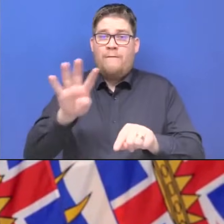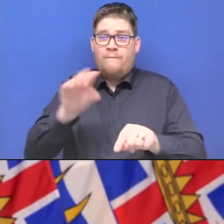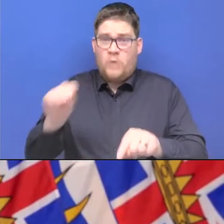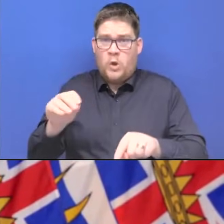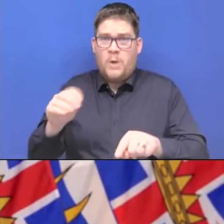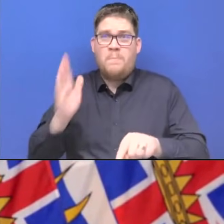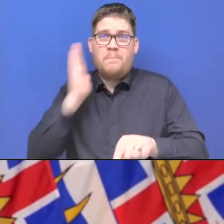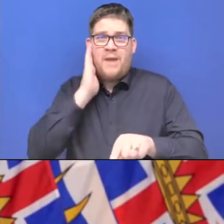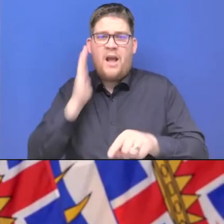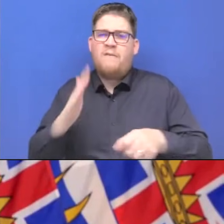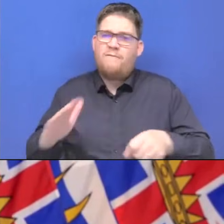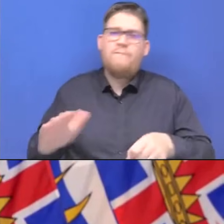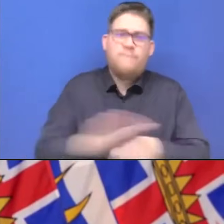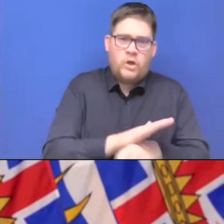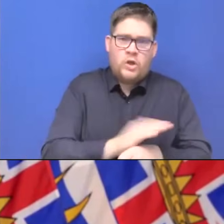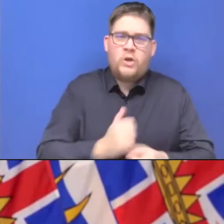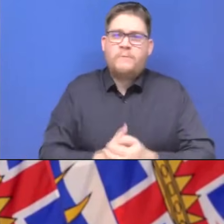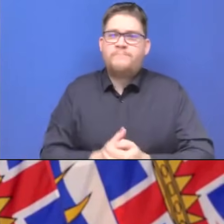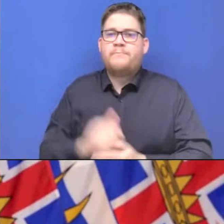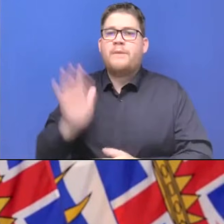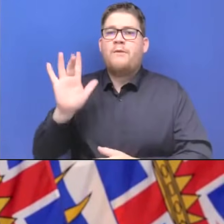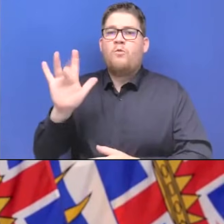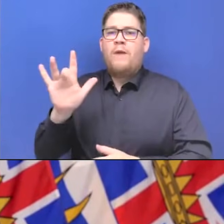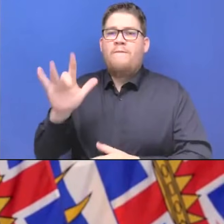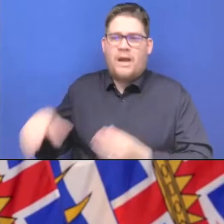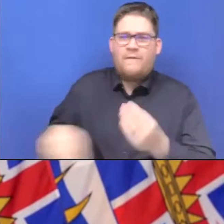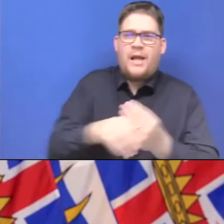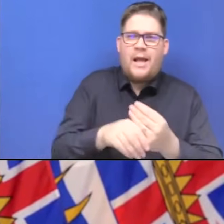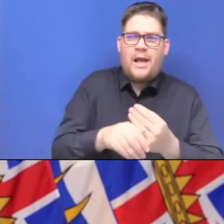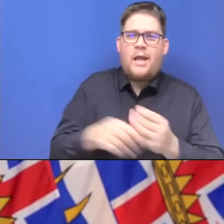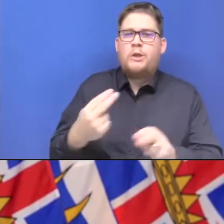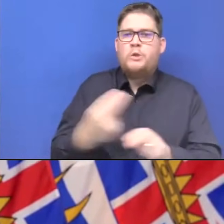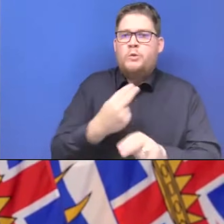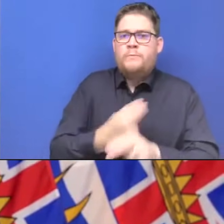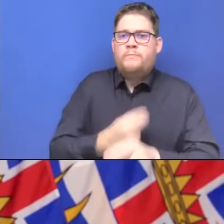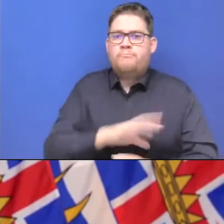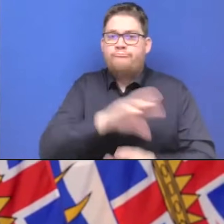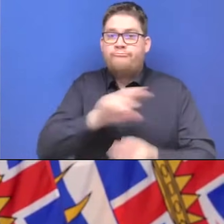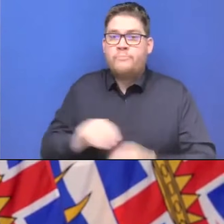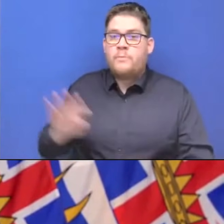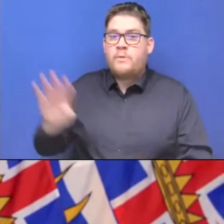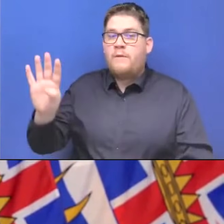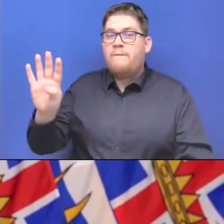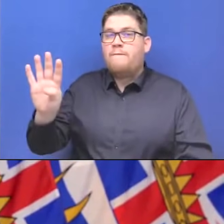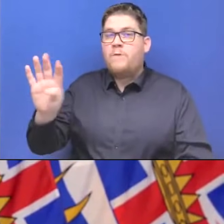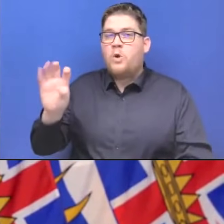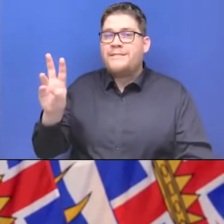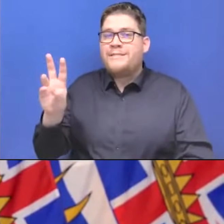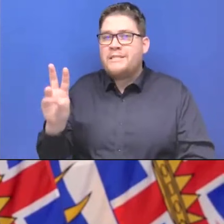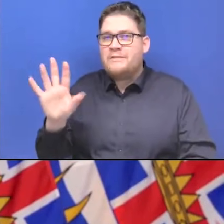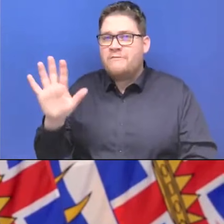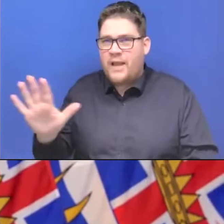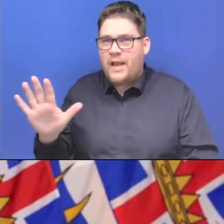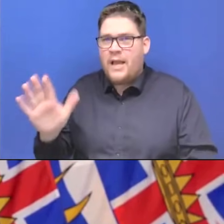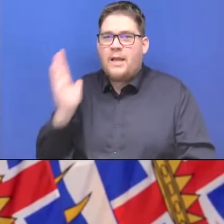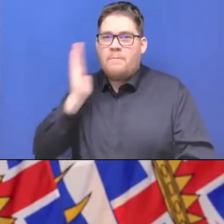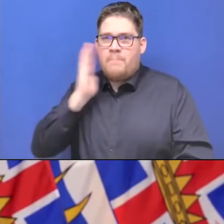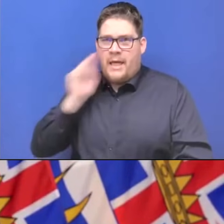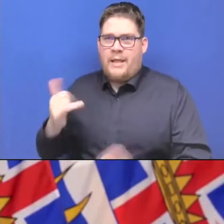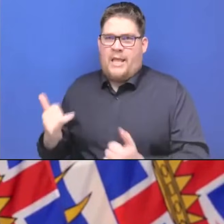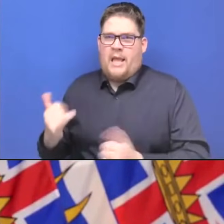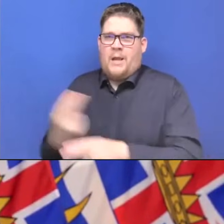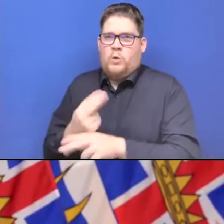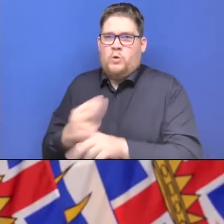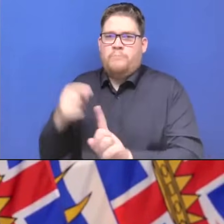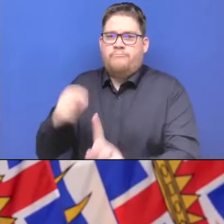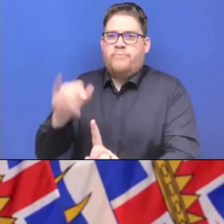and 25 of our surge beds are filled for a total of 465. This gives us a sense of where we sit in the province